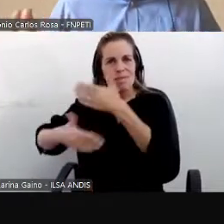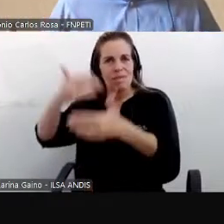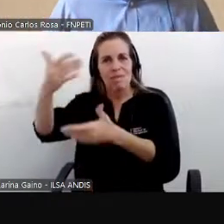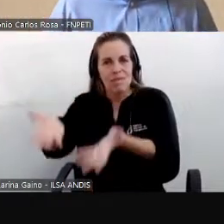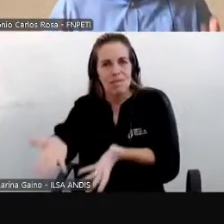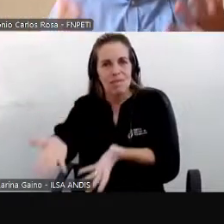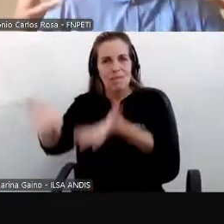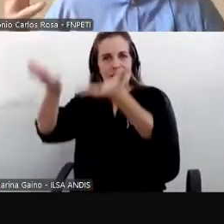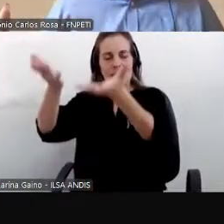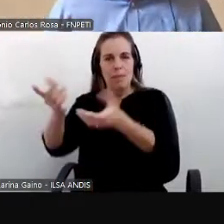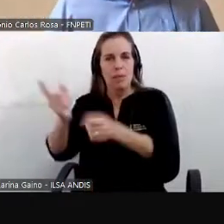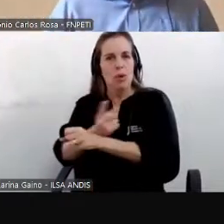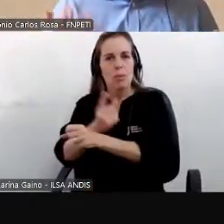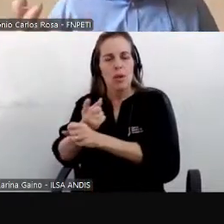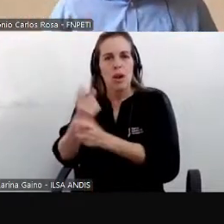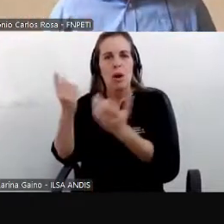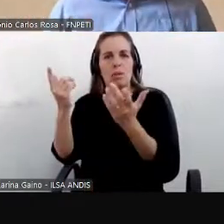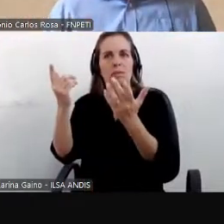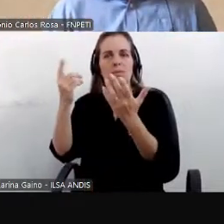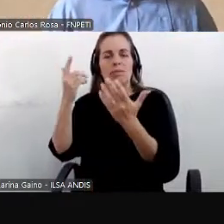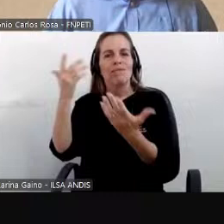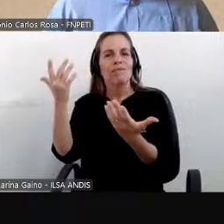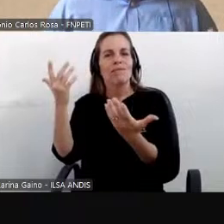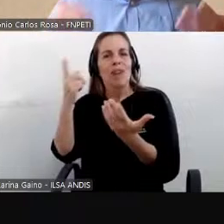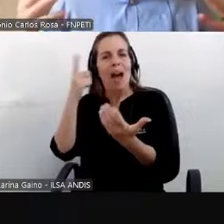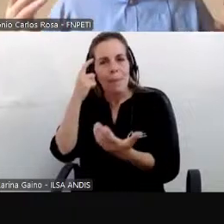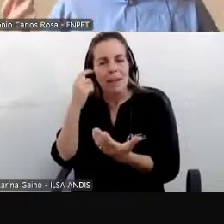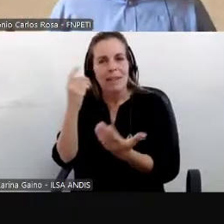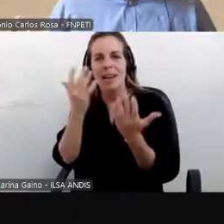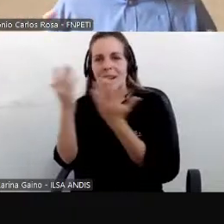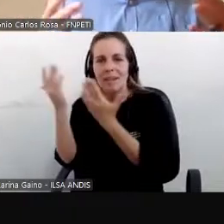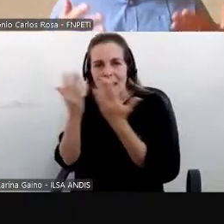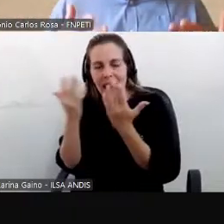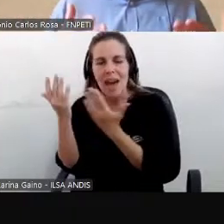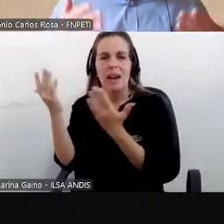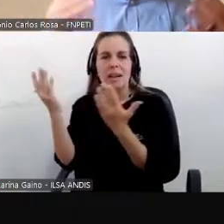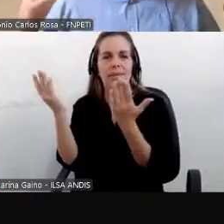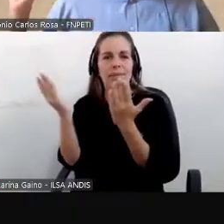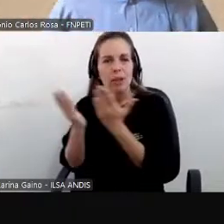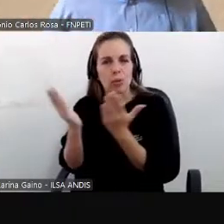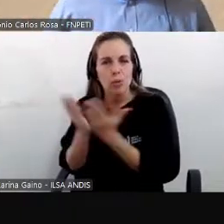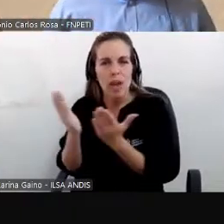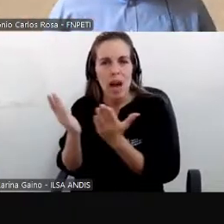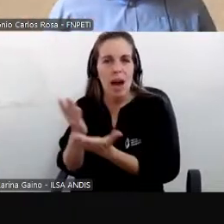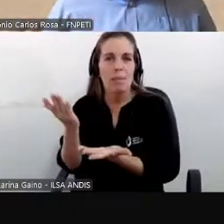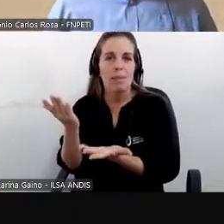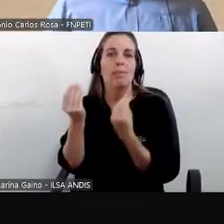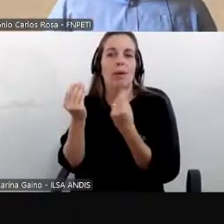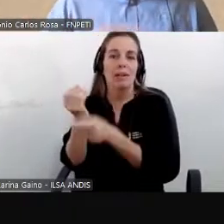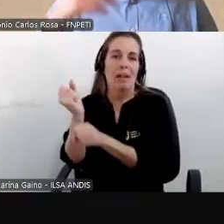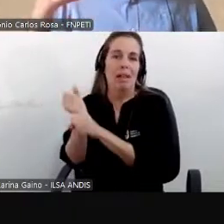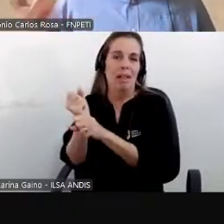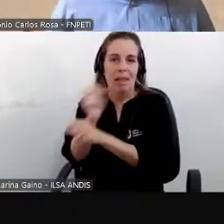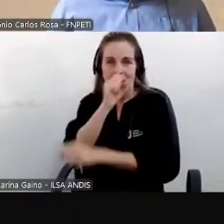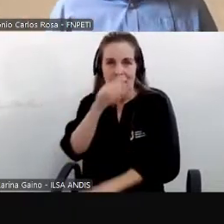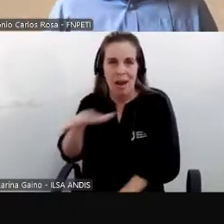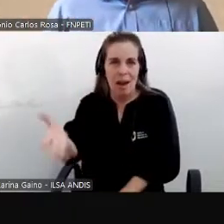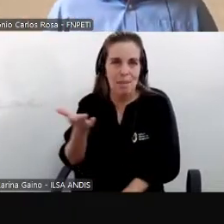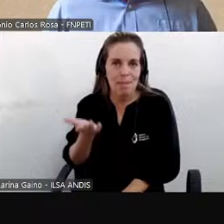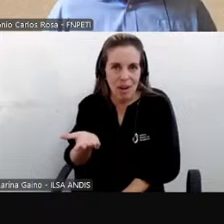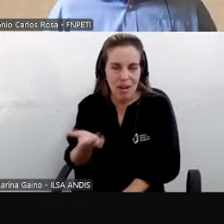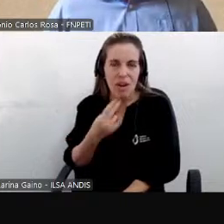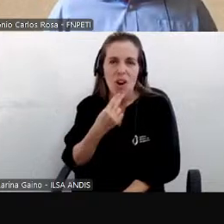them of being aware, being knowledgeable, being trained and qualified in some way in order